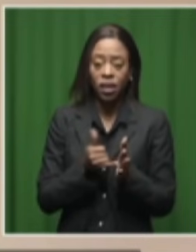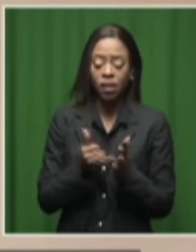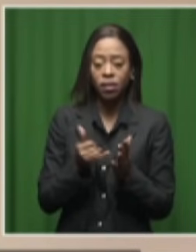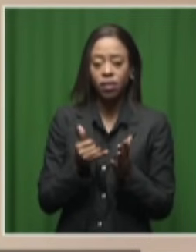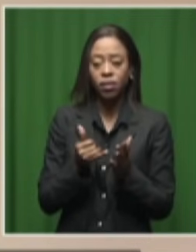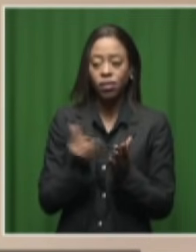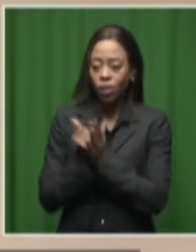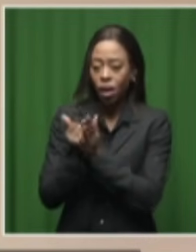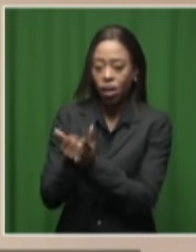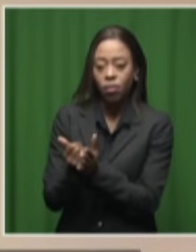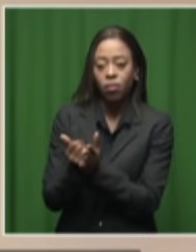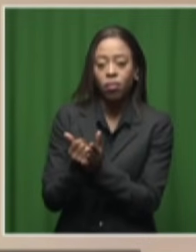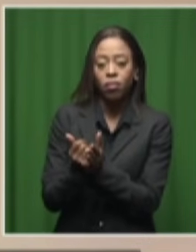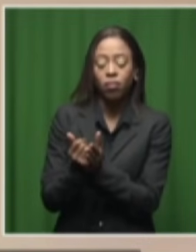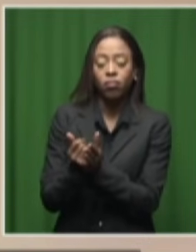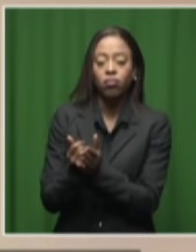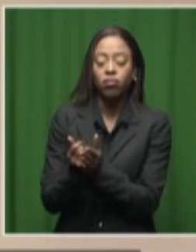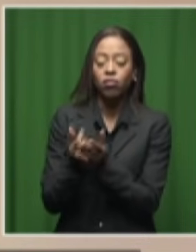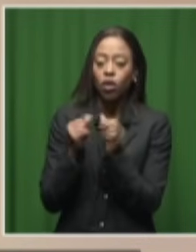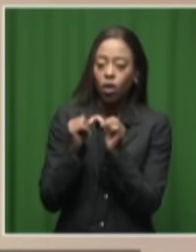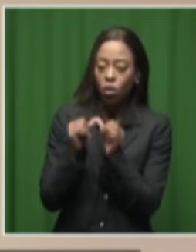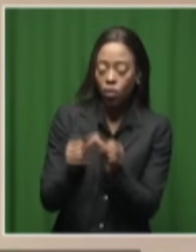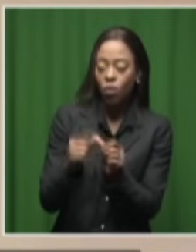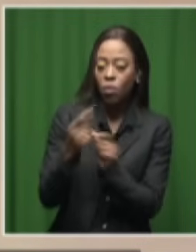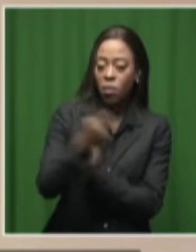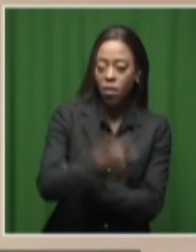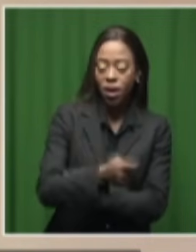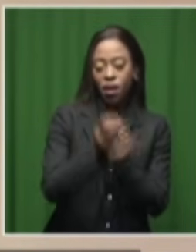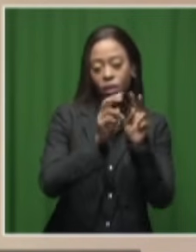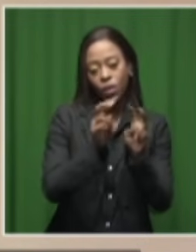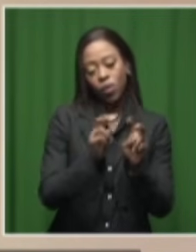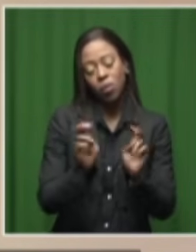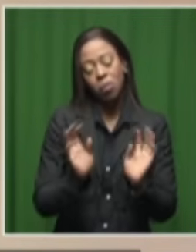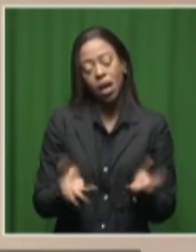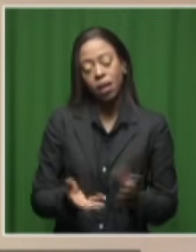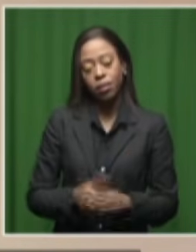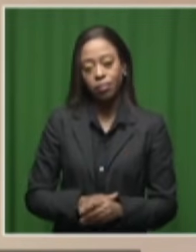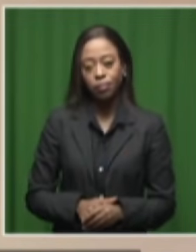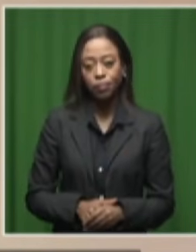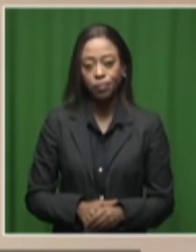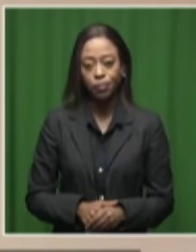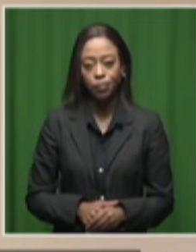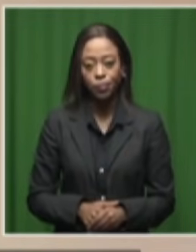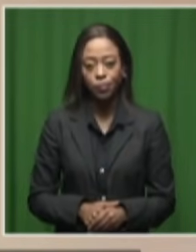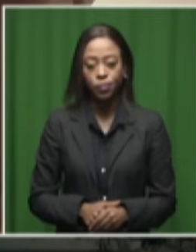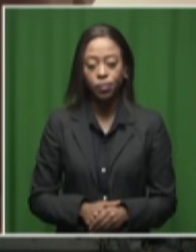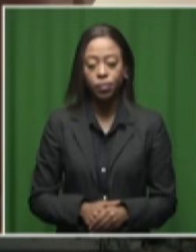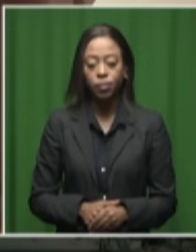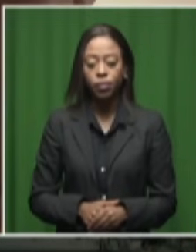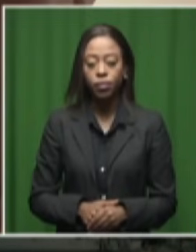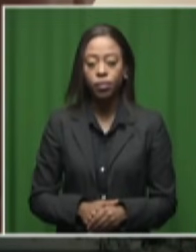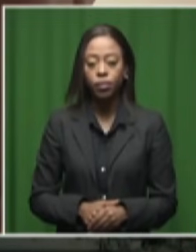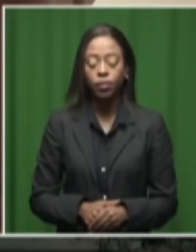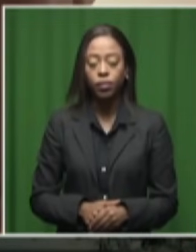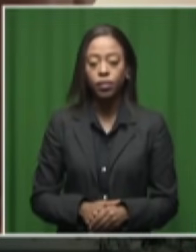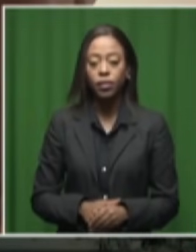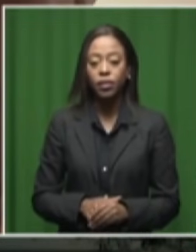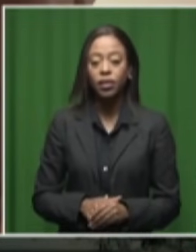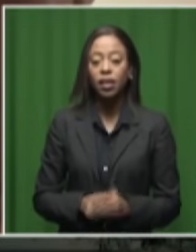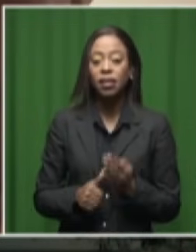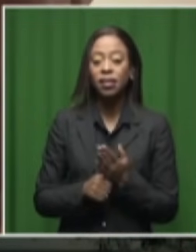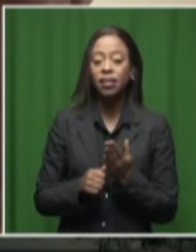incentivizing them to move and pay Eskom moving forward. Minister, with regard to revenue